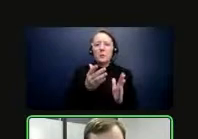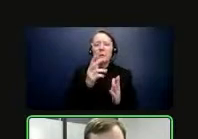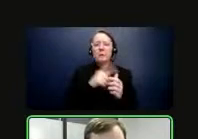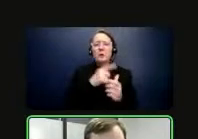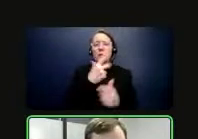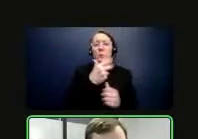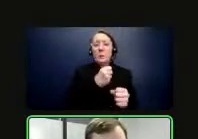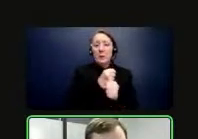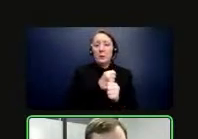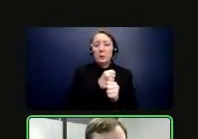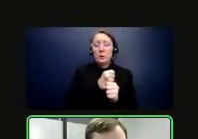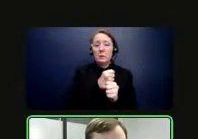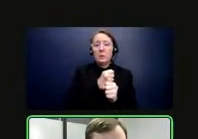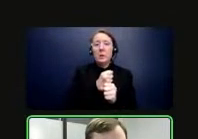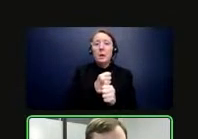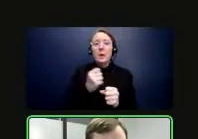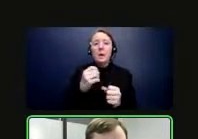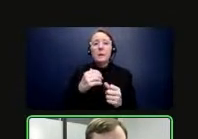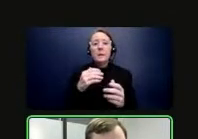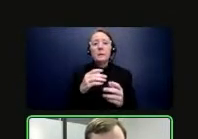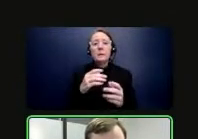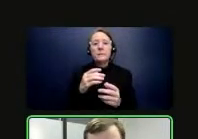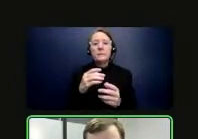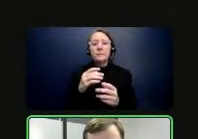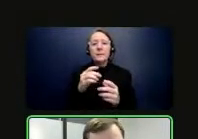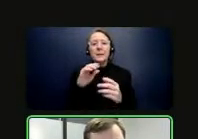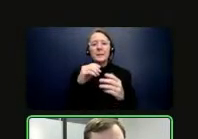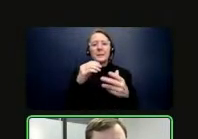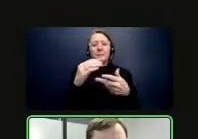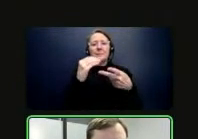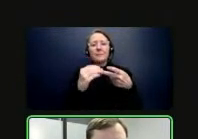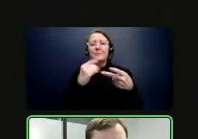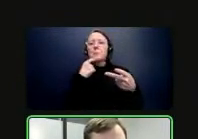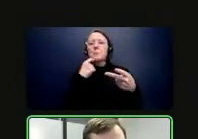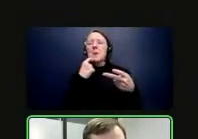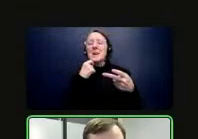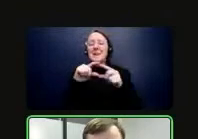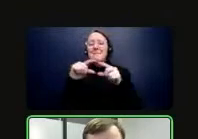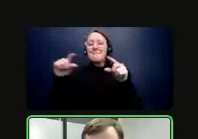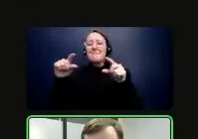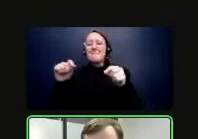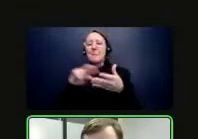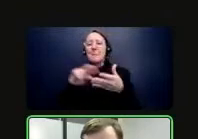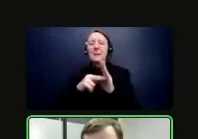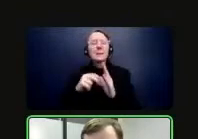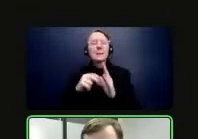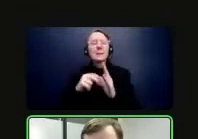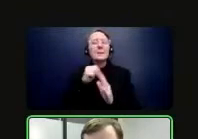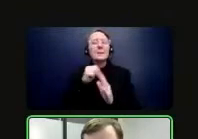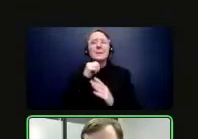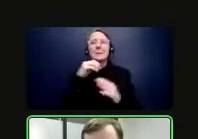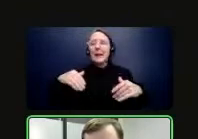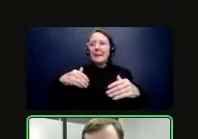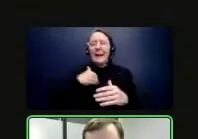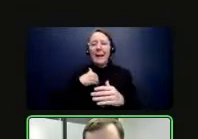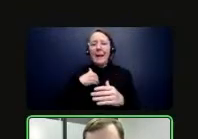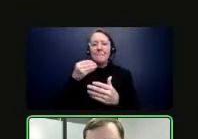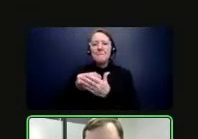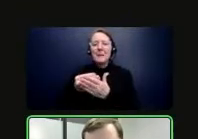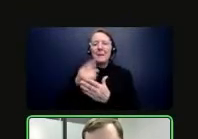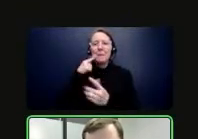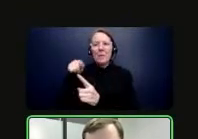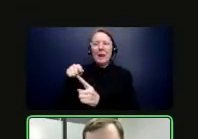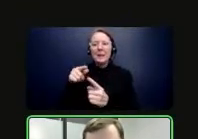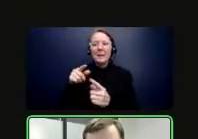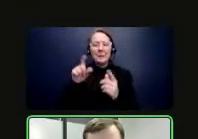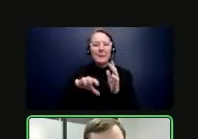first 3 years, and then you'll see this category when it turns red is unfunded or it's yet to be funded. So it needs to find a funding